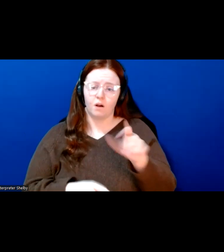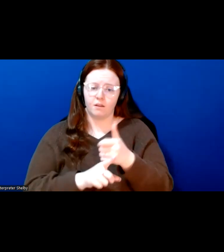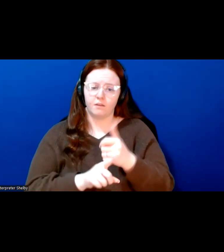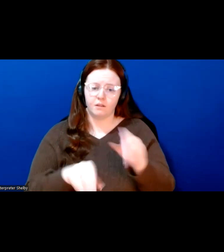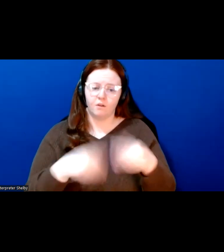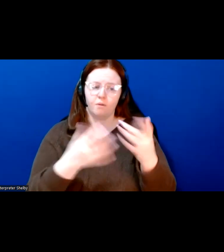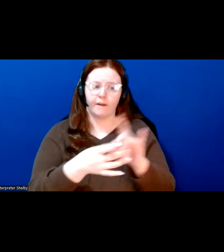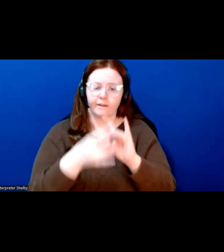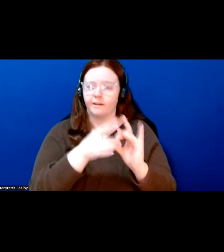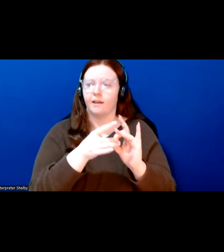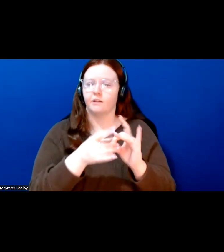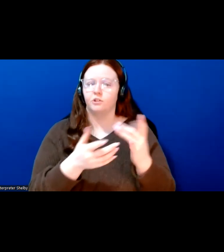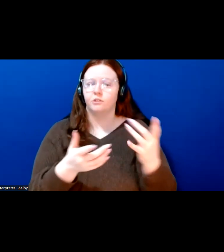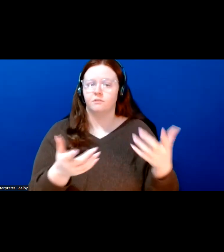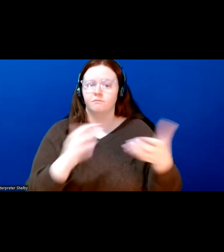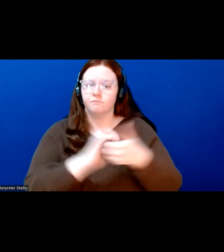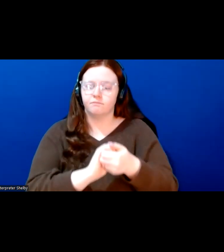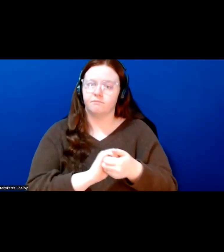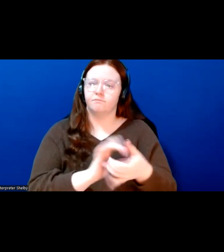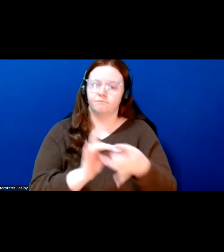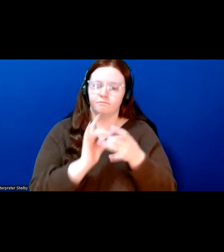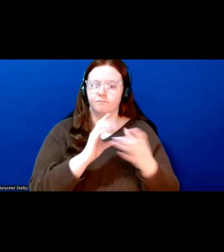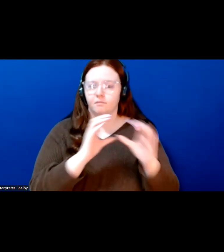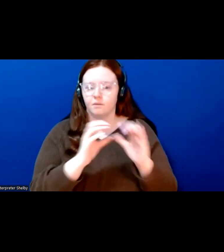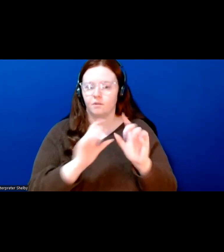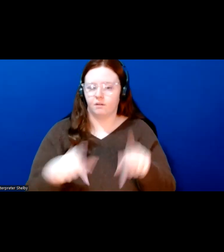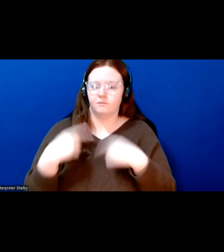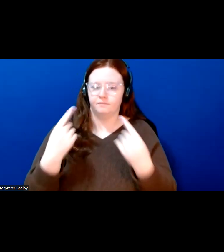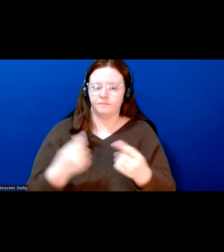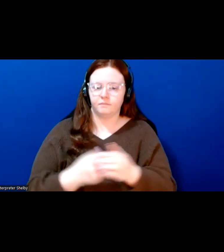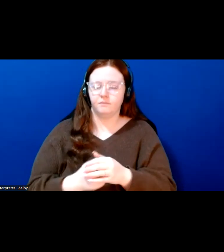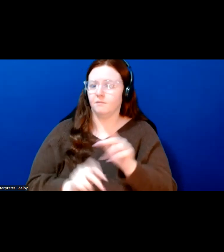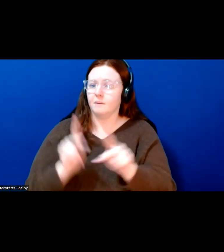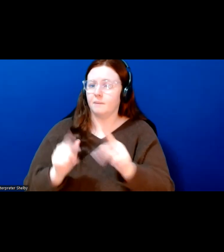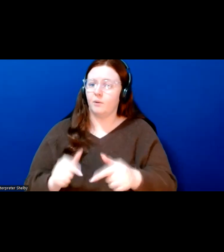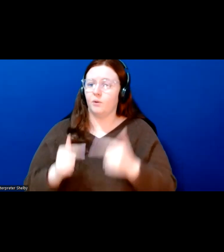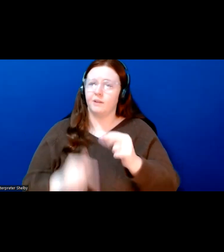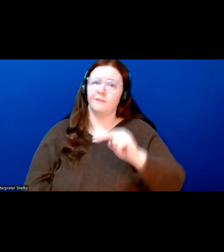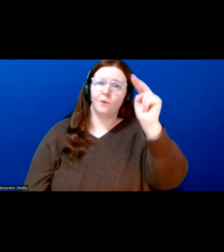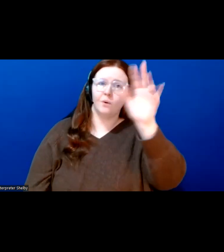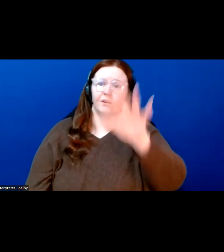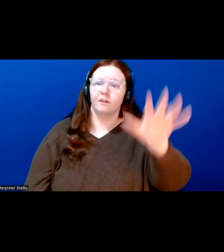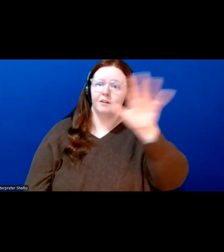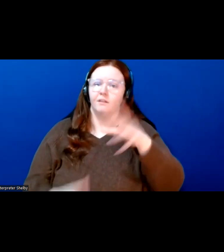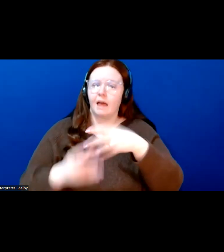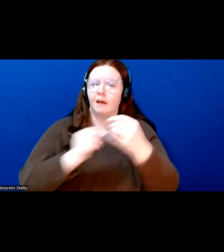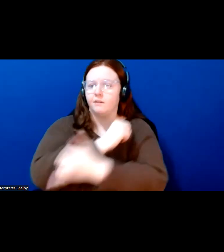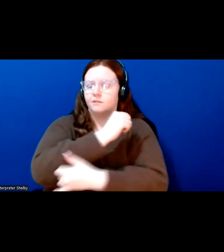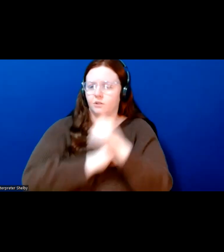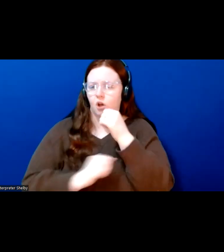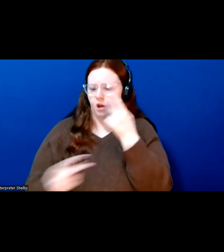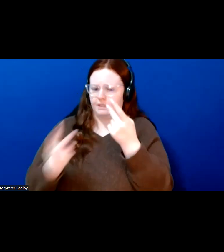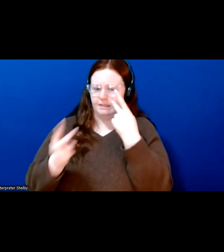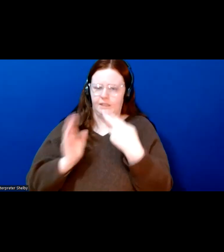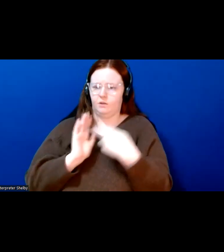the Avalon to up here in Labrador. People in rural communities don't often get the chance to see queer people like them represented. You know,